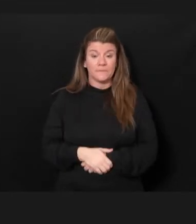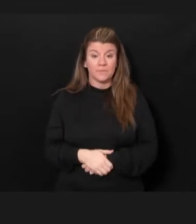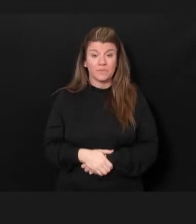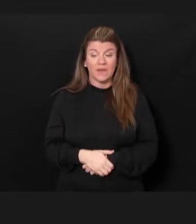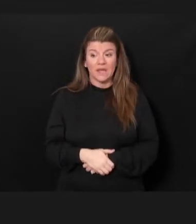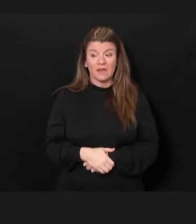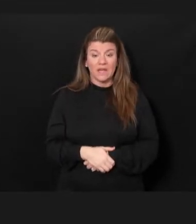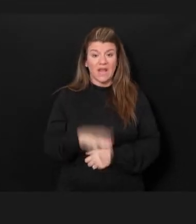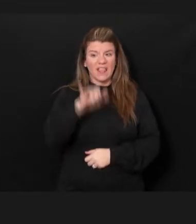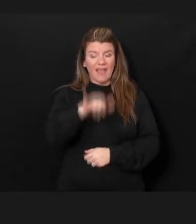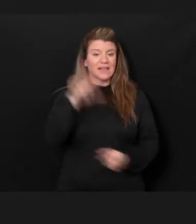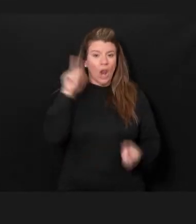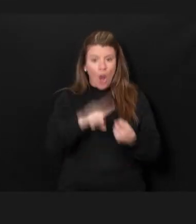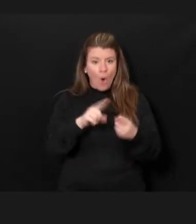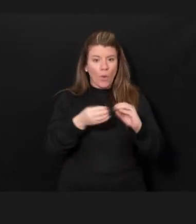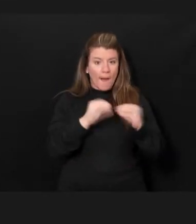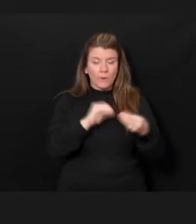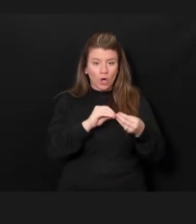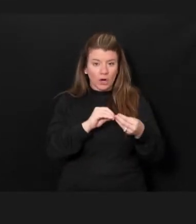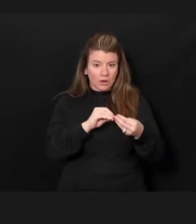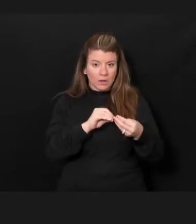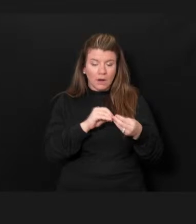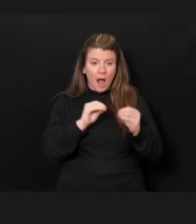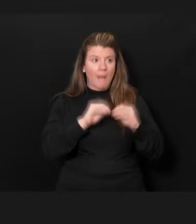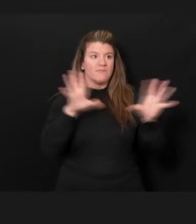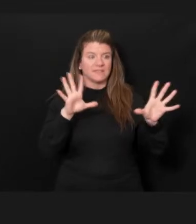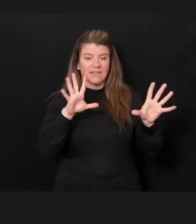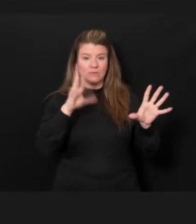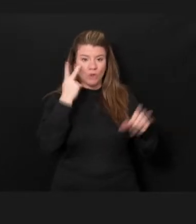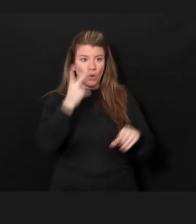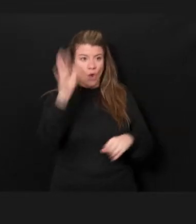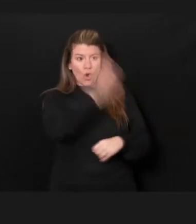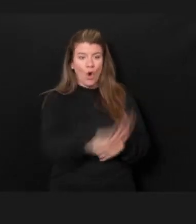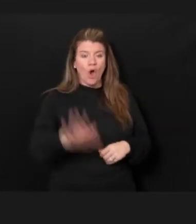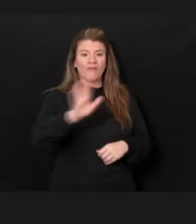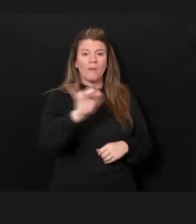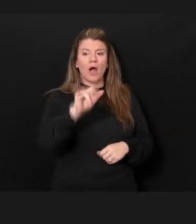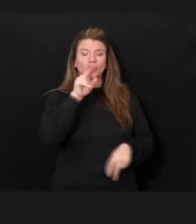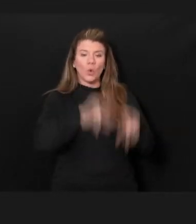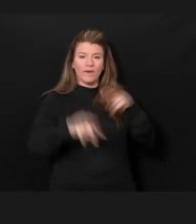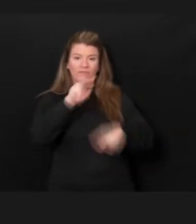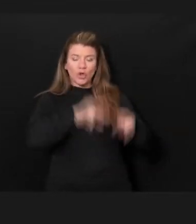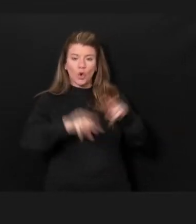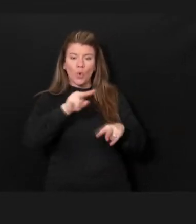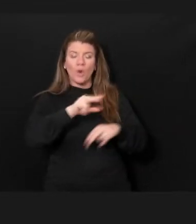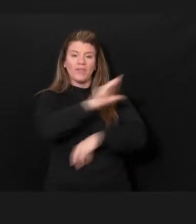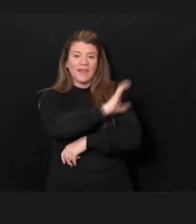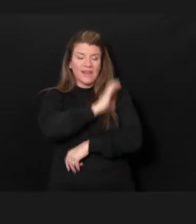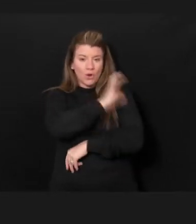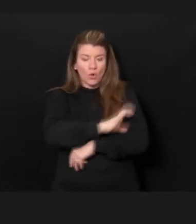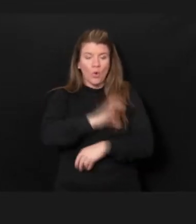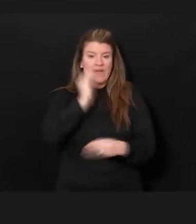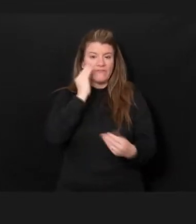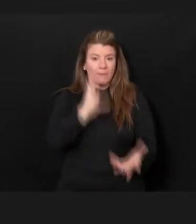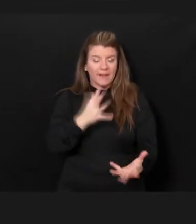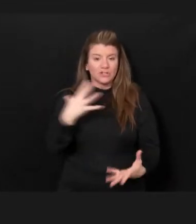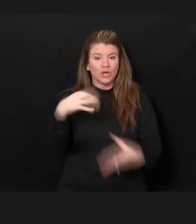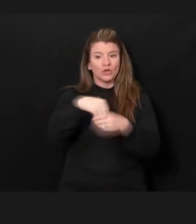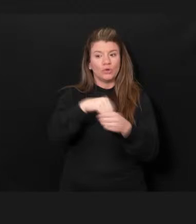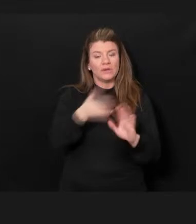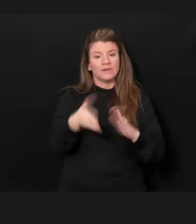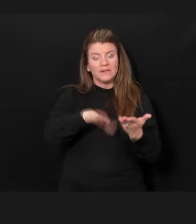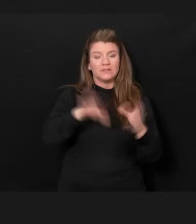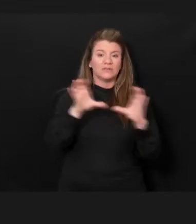It's a very low number statistically, and also it says a review of the available clinical information, including death